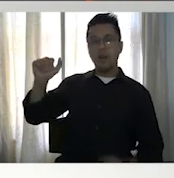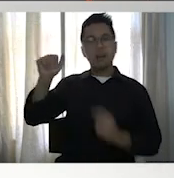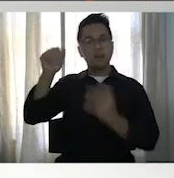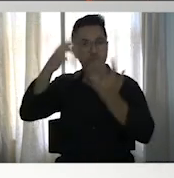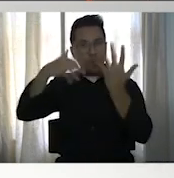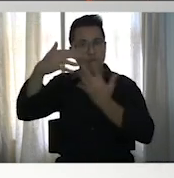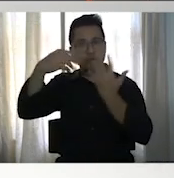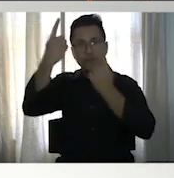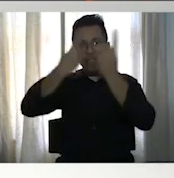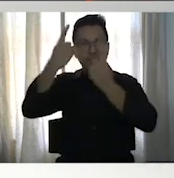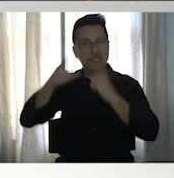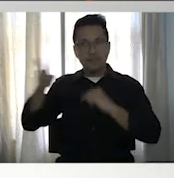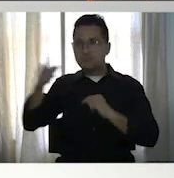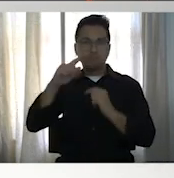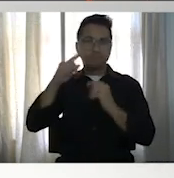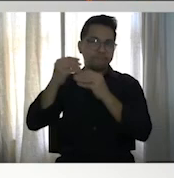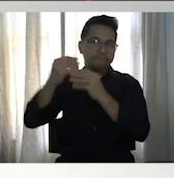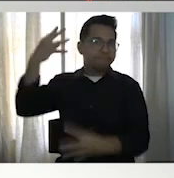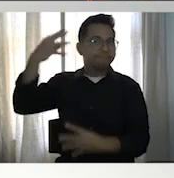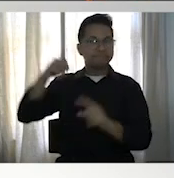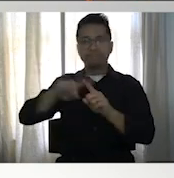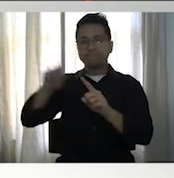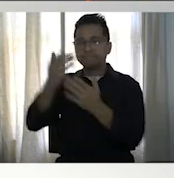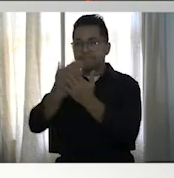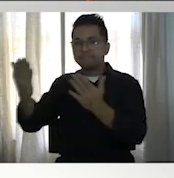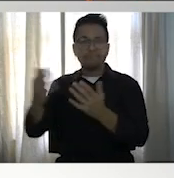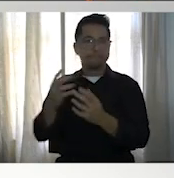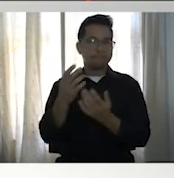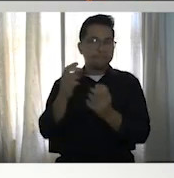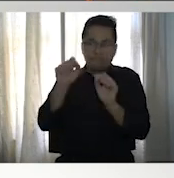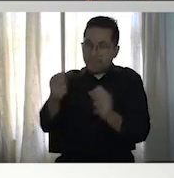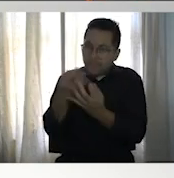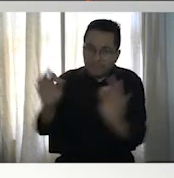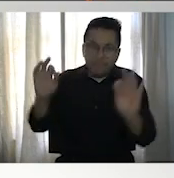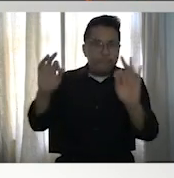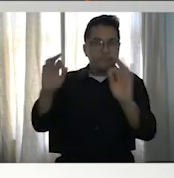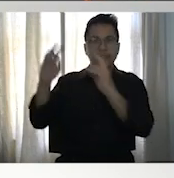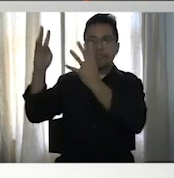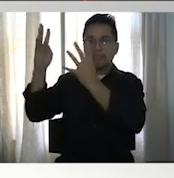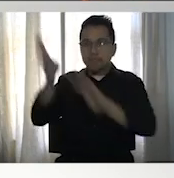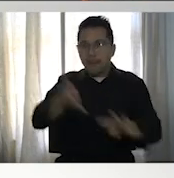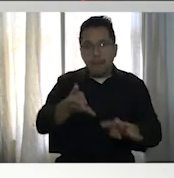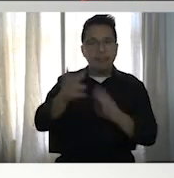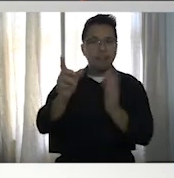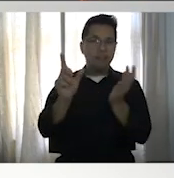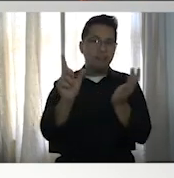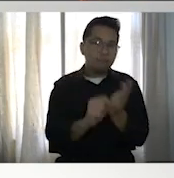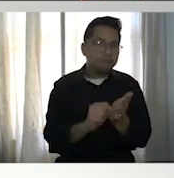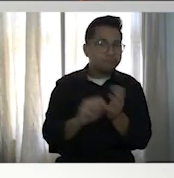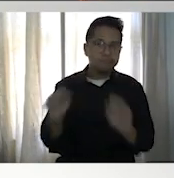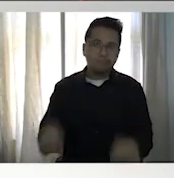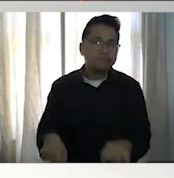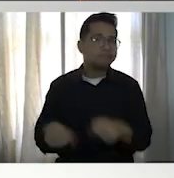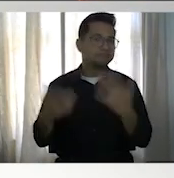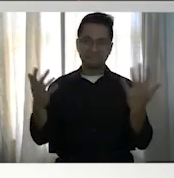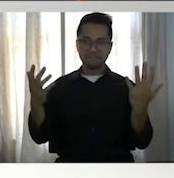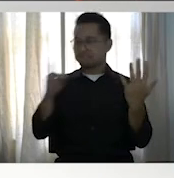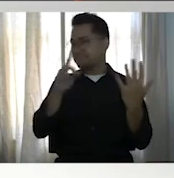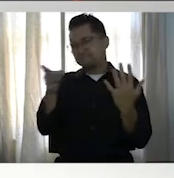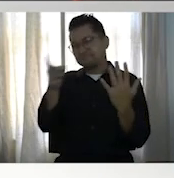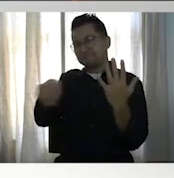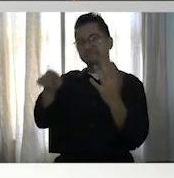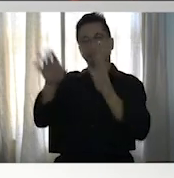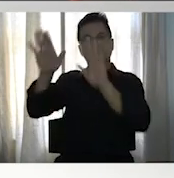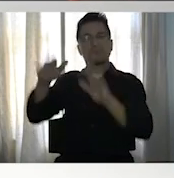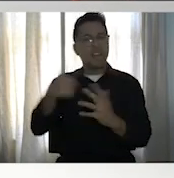and there's all kinds of things that are free, downloadable, printable, and they're just great.